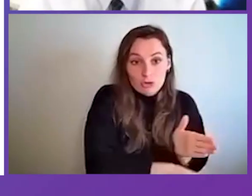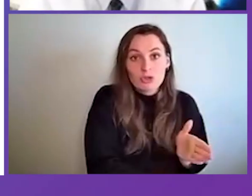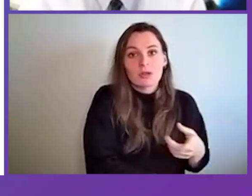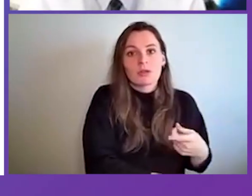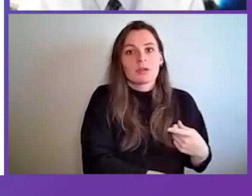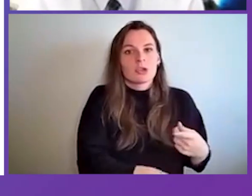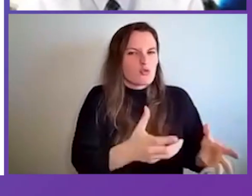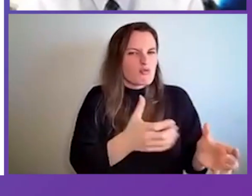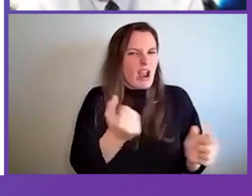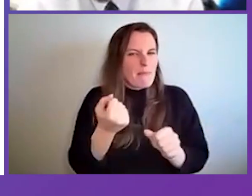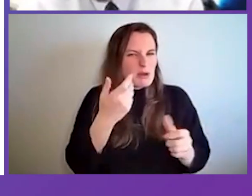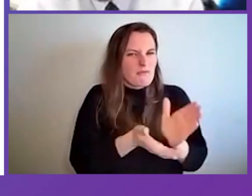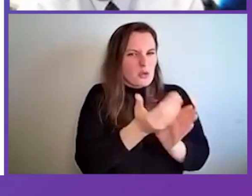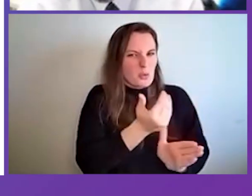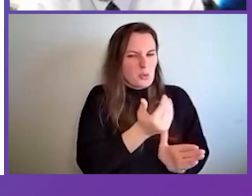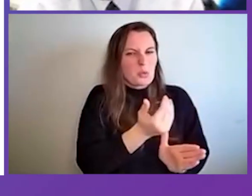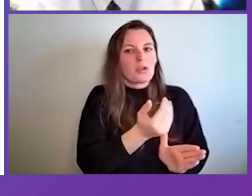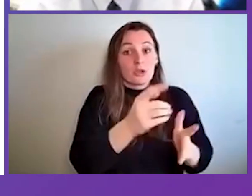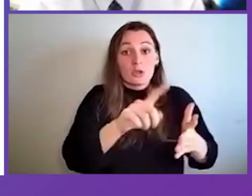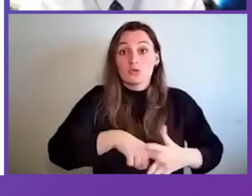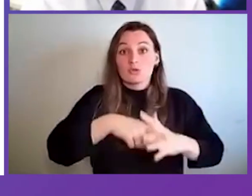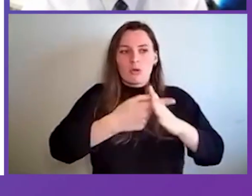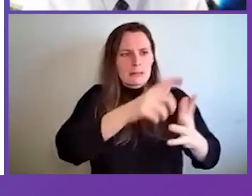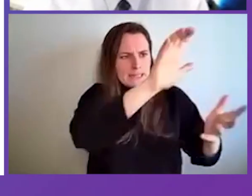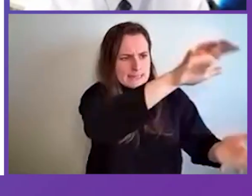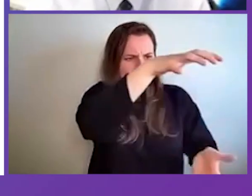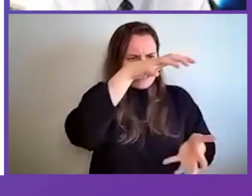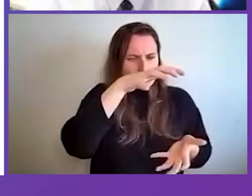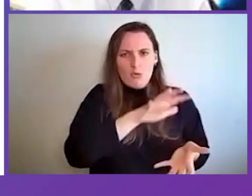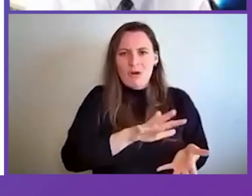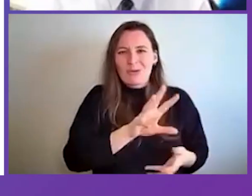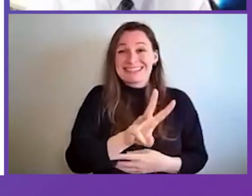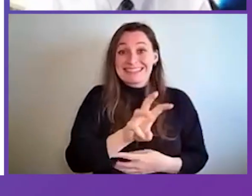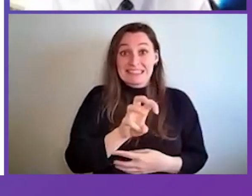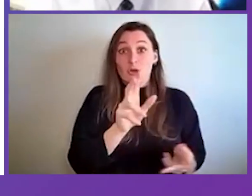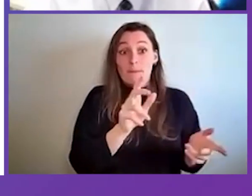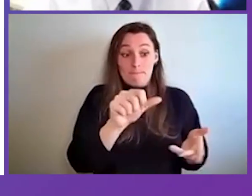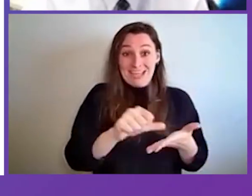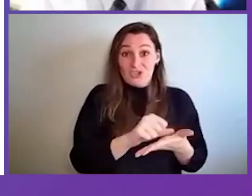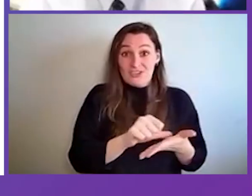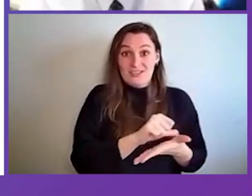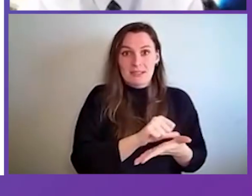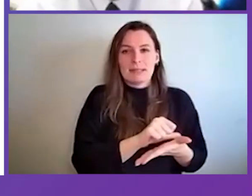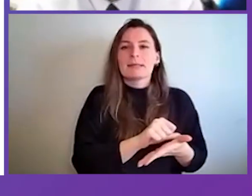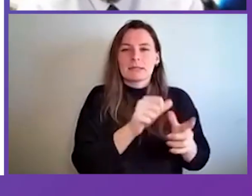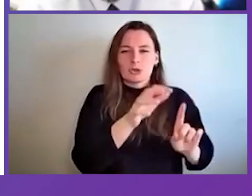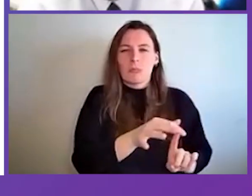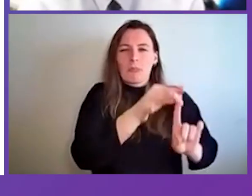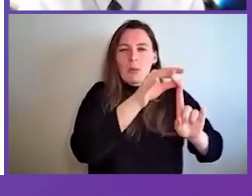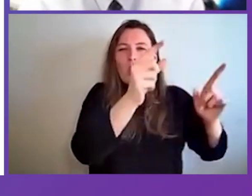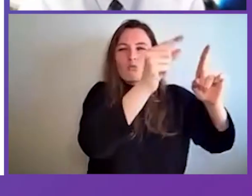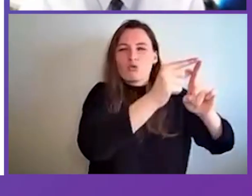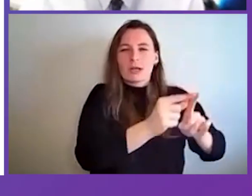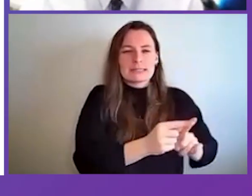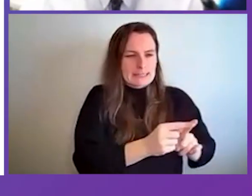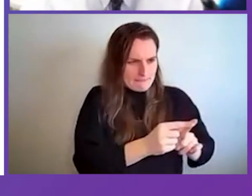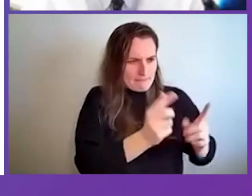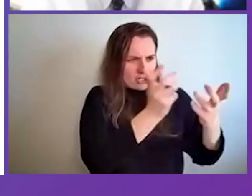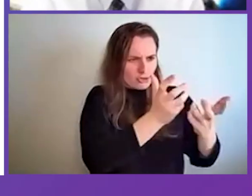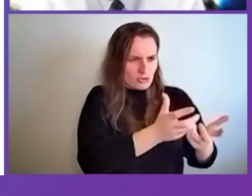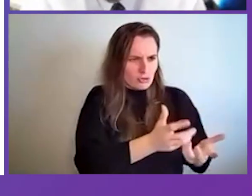We started with about 600 papers that we found with some keywords and narrowed it down to about 57, many of which